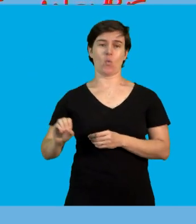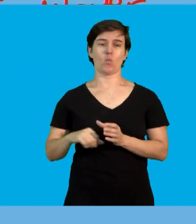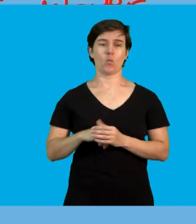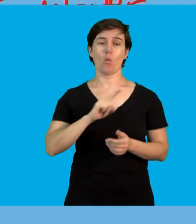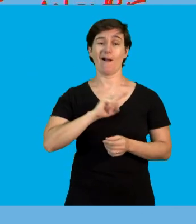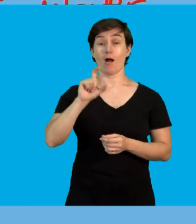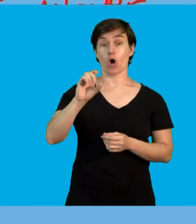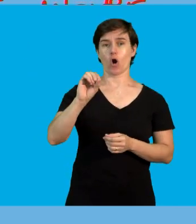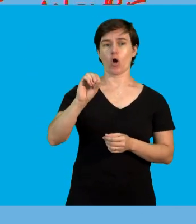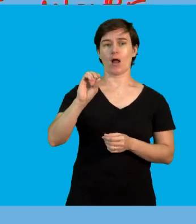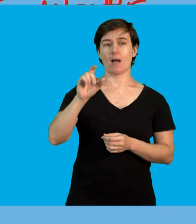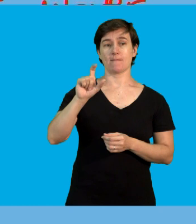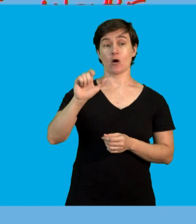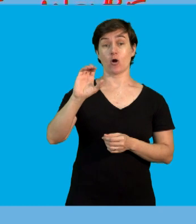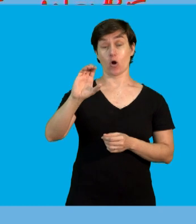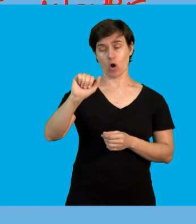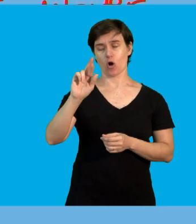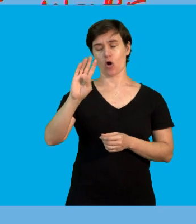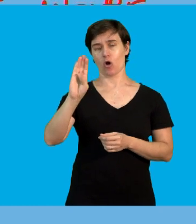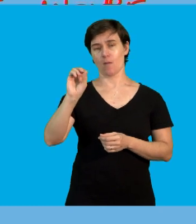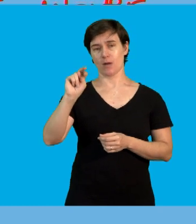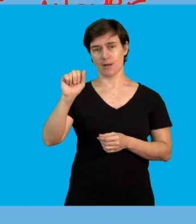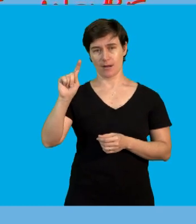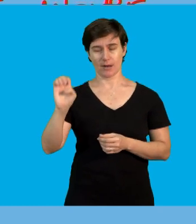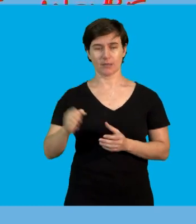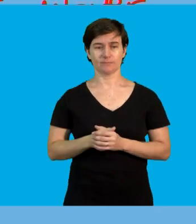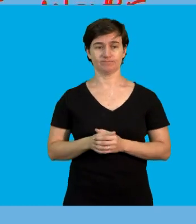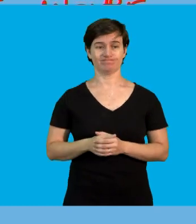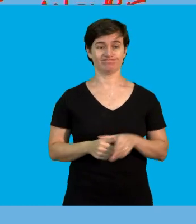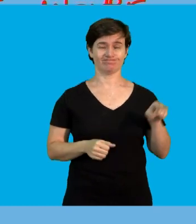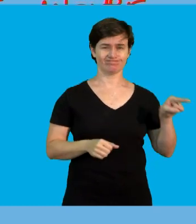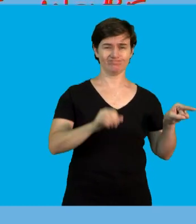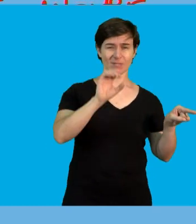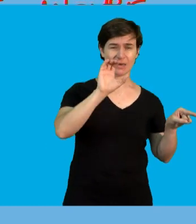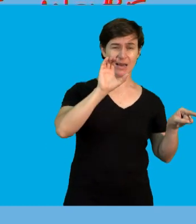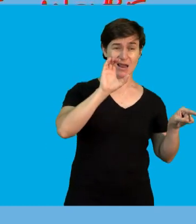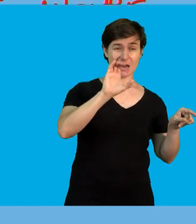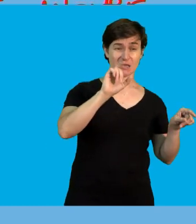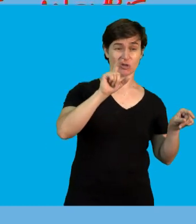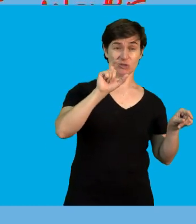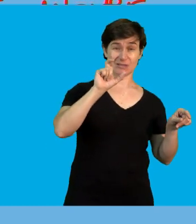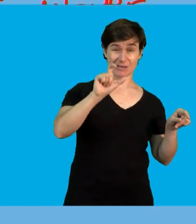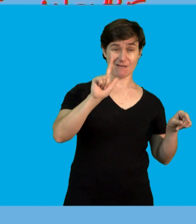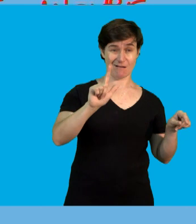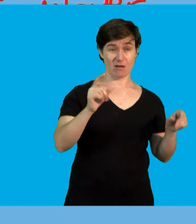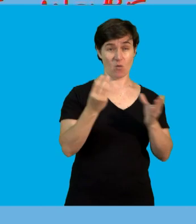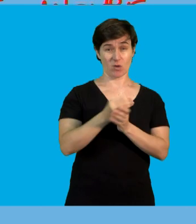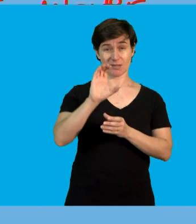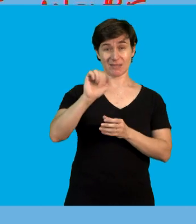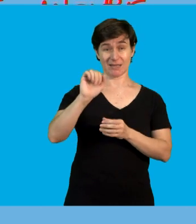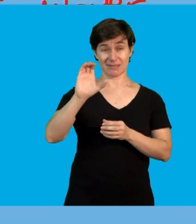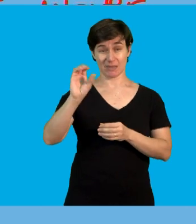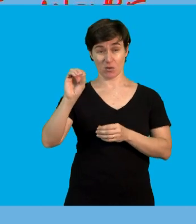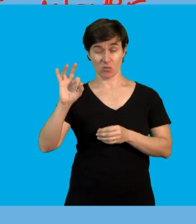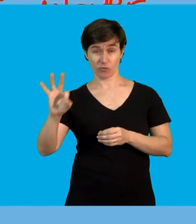So hydroxides have the OH and then the carbonates have the CO3. Now, when these two substances react together, the